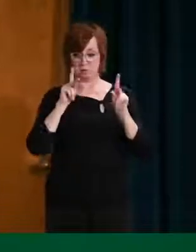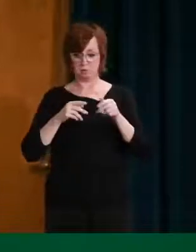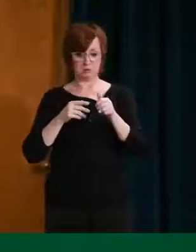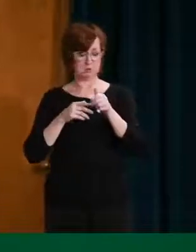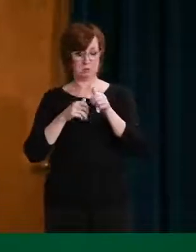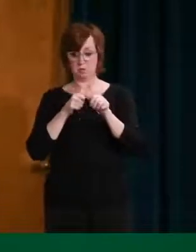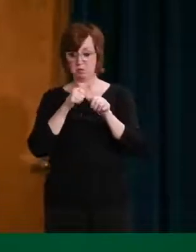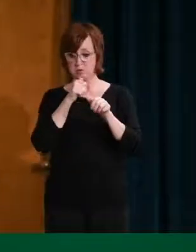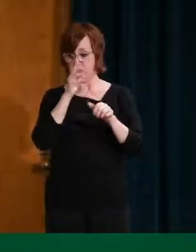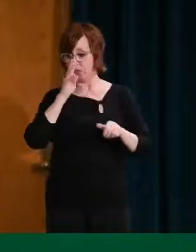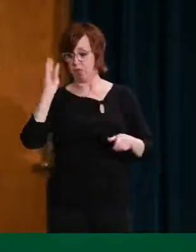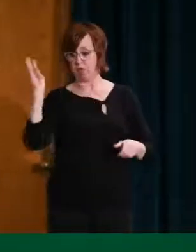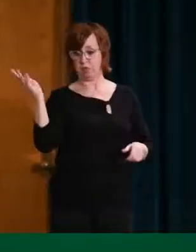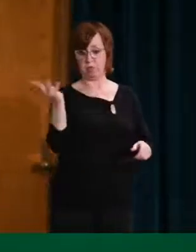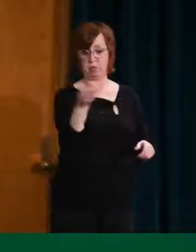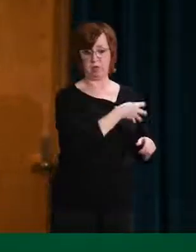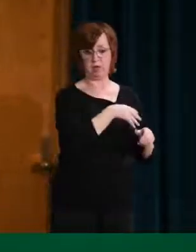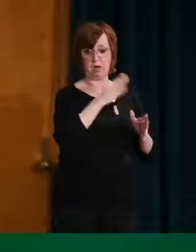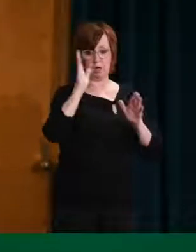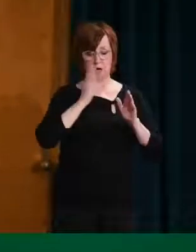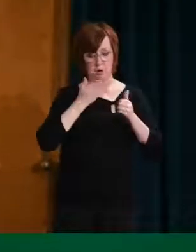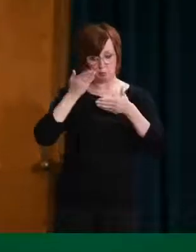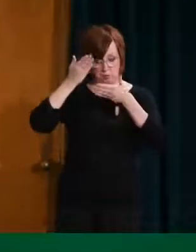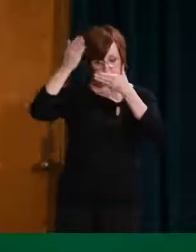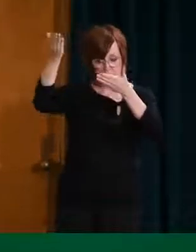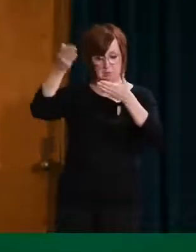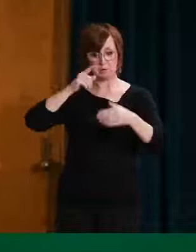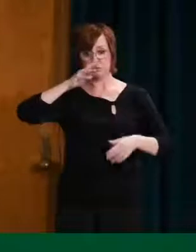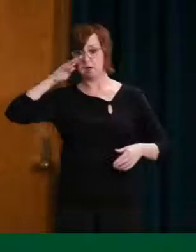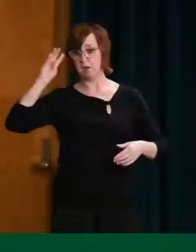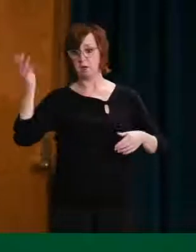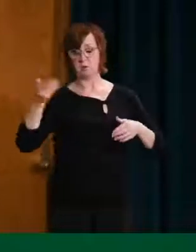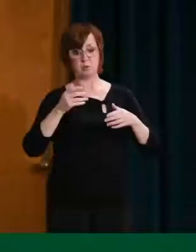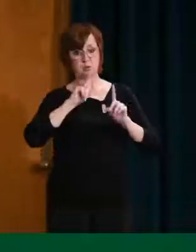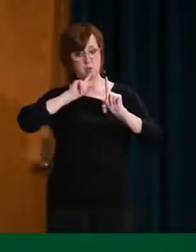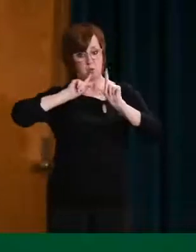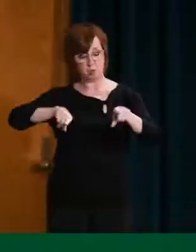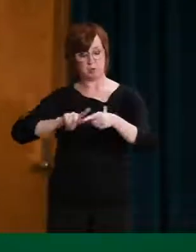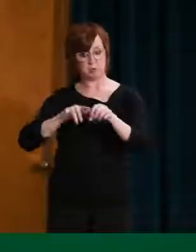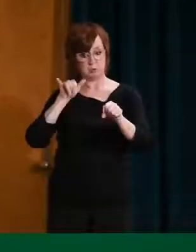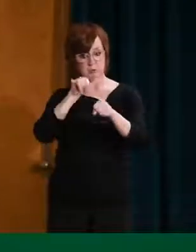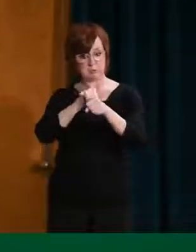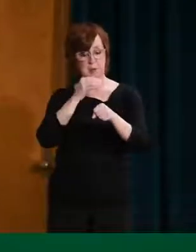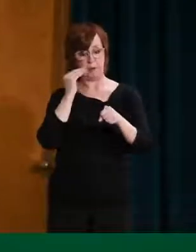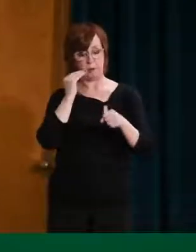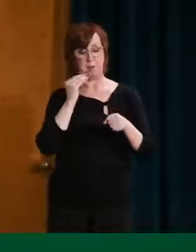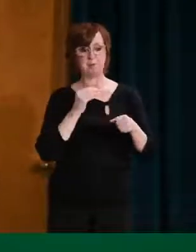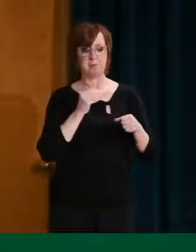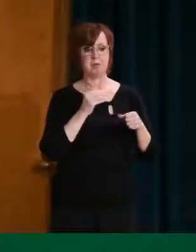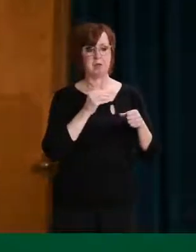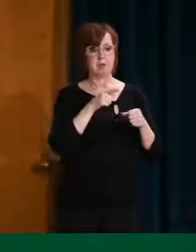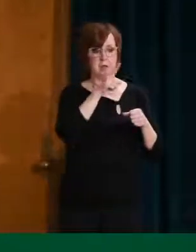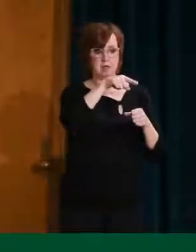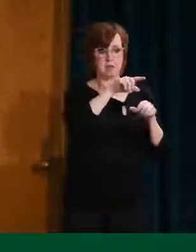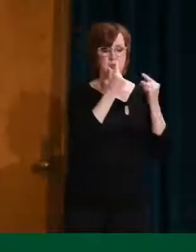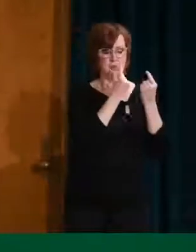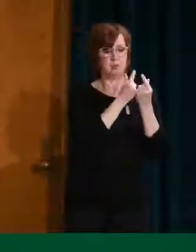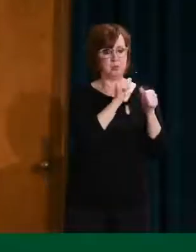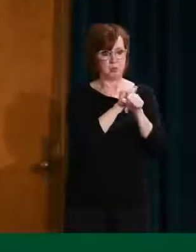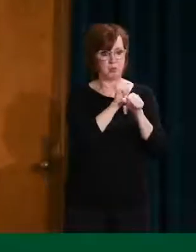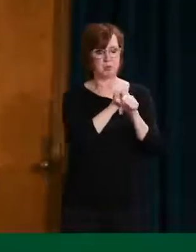not only the recommendations but the orders that have been put in place. So they work very closely and in tandem with our law enforcement agencies